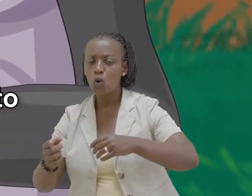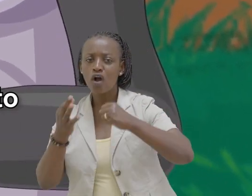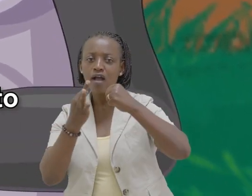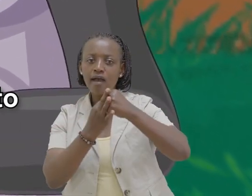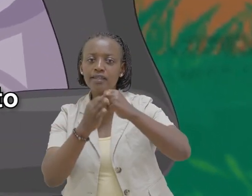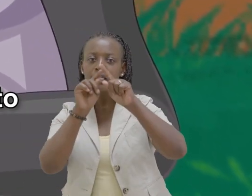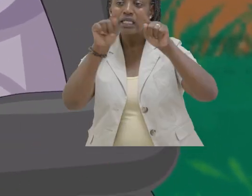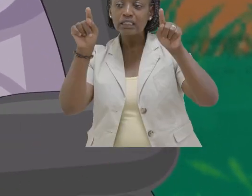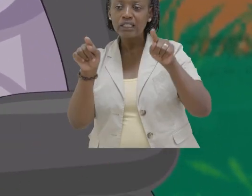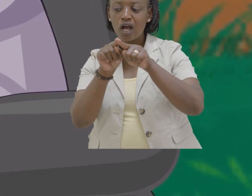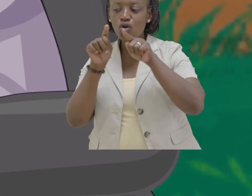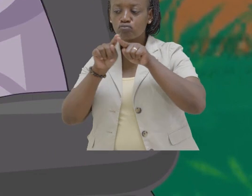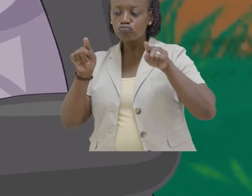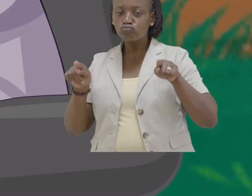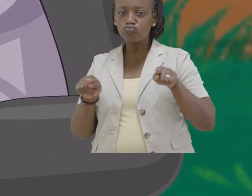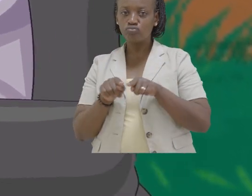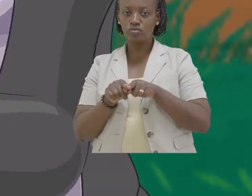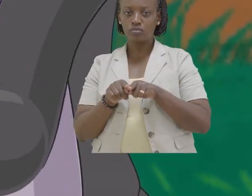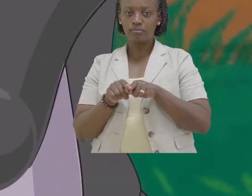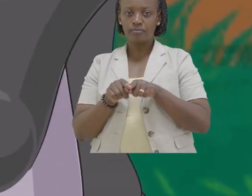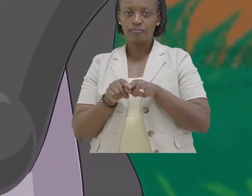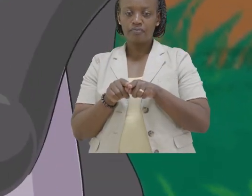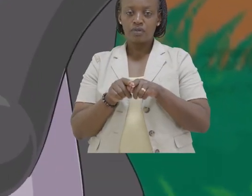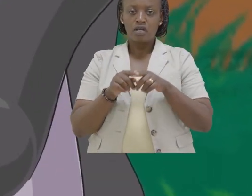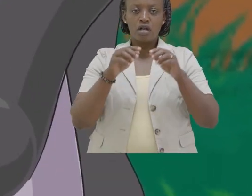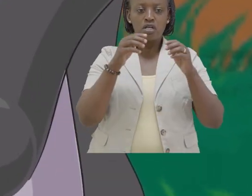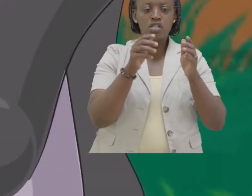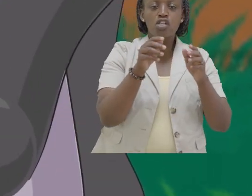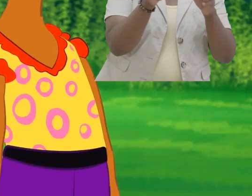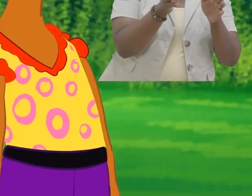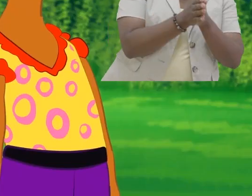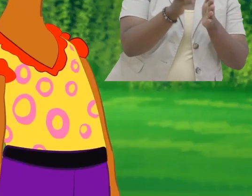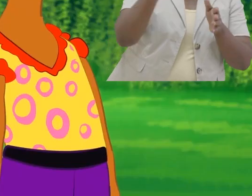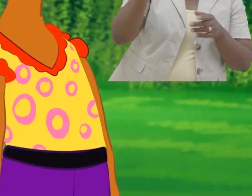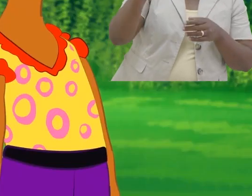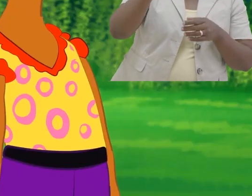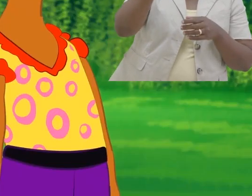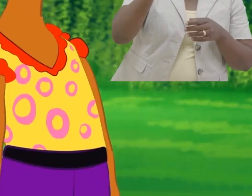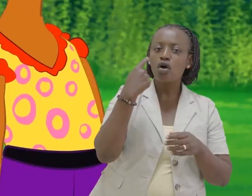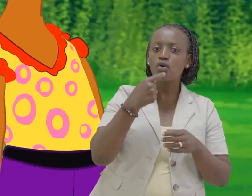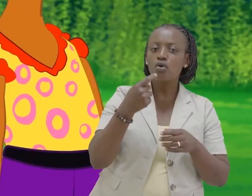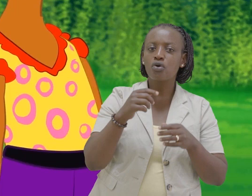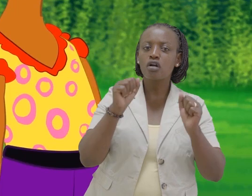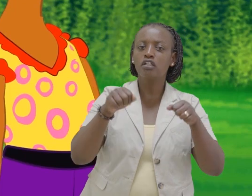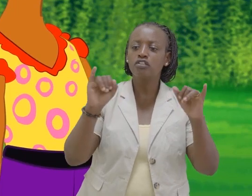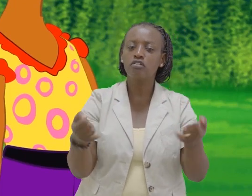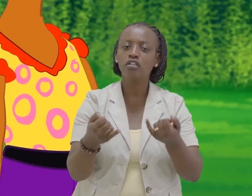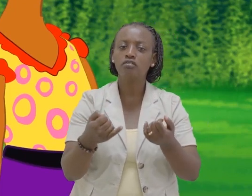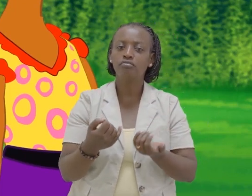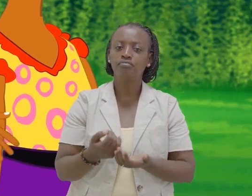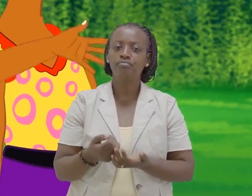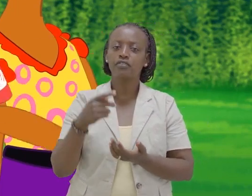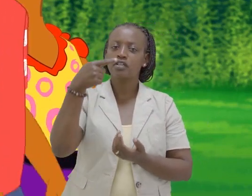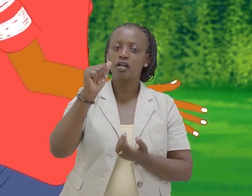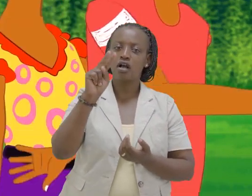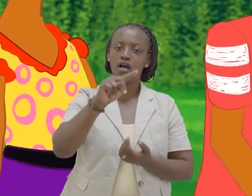the 8th rectangle. Which means 8/8. Can I try? Good. Ganza, come and try.